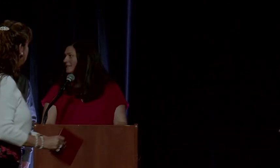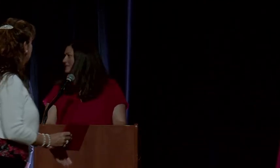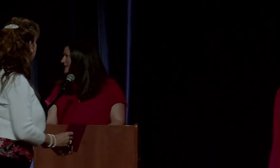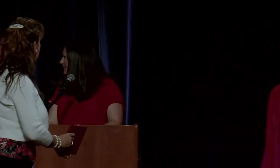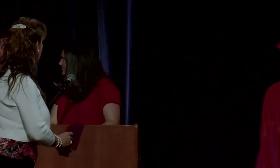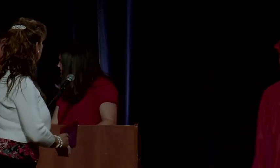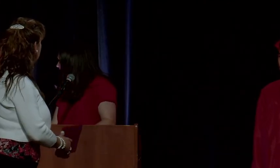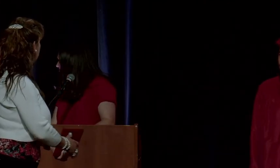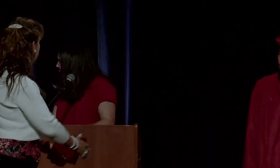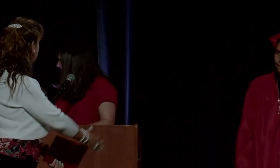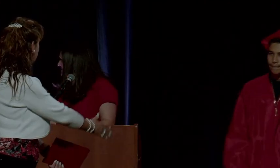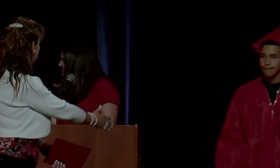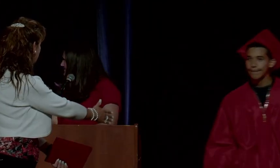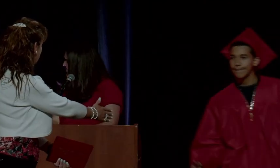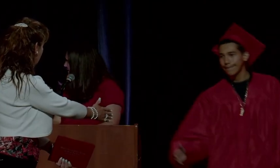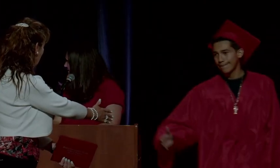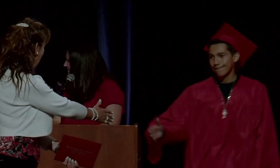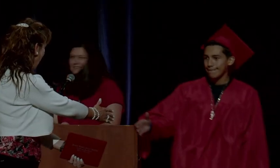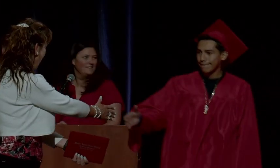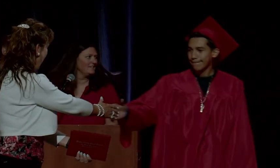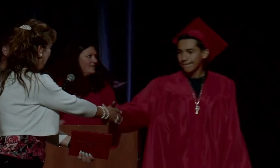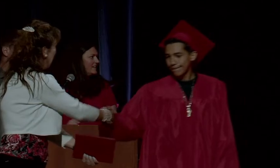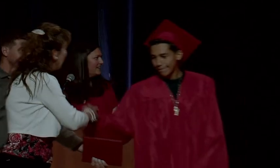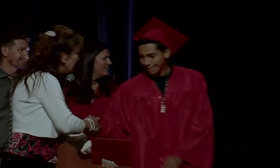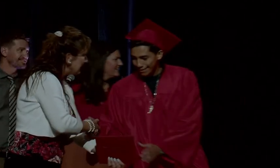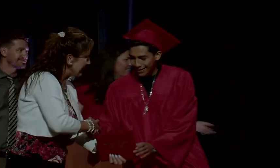Carlos Corona Virgin.